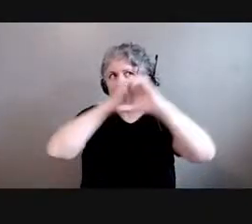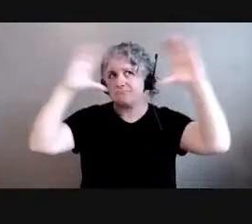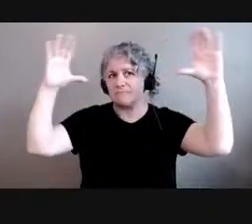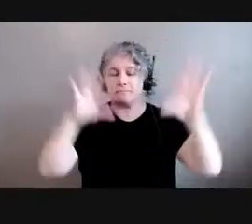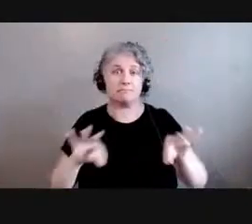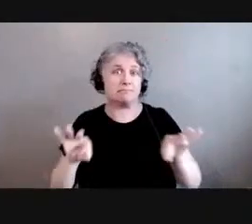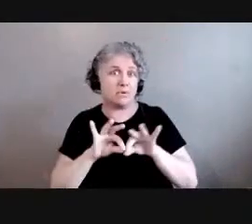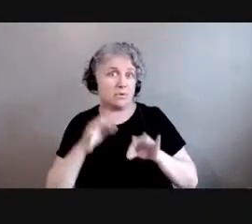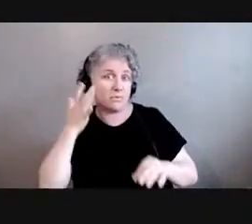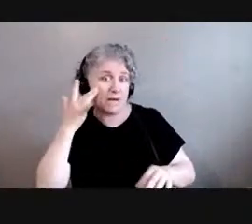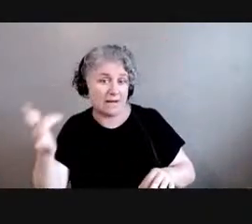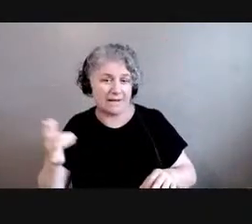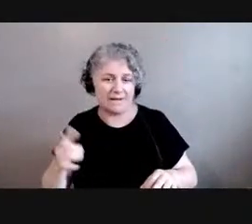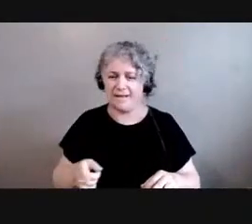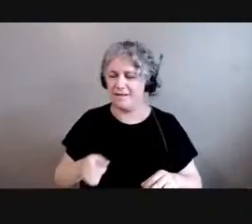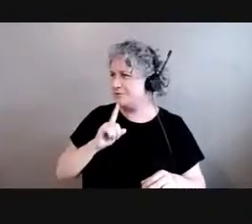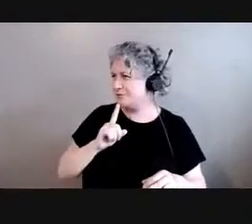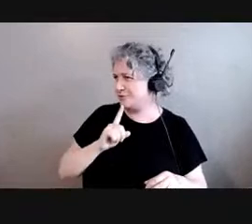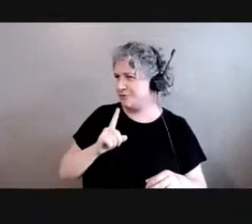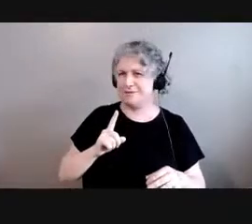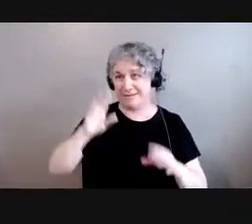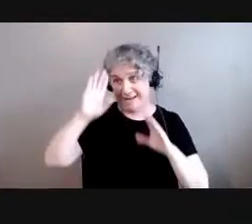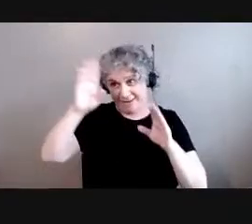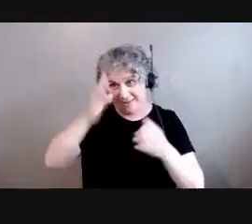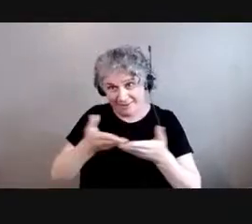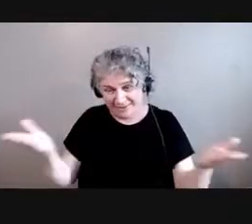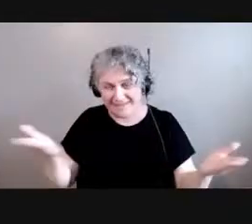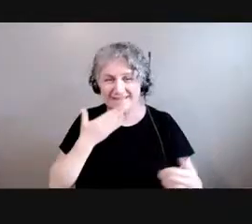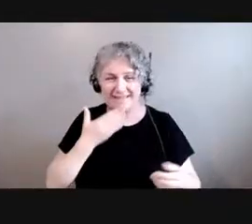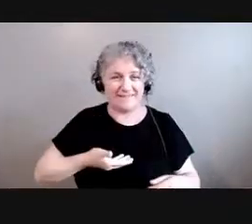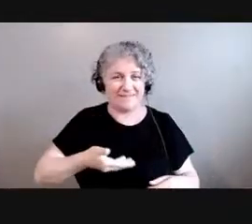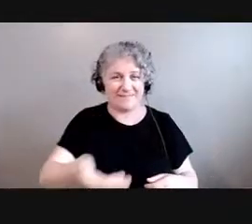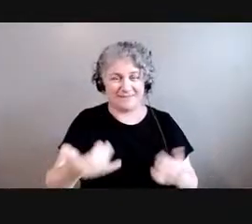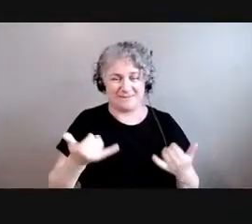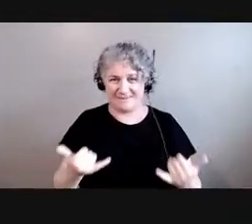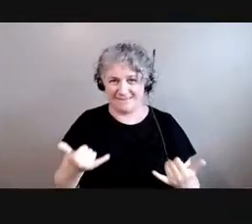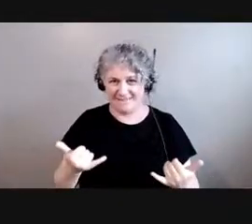Maybe even, hi there, everybody. Thanks for inviting me onto the panel here today.